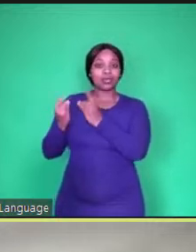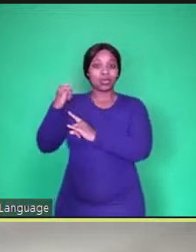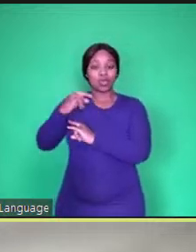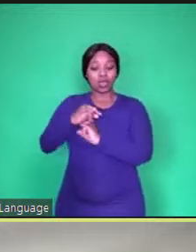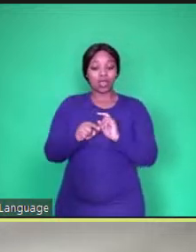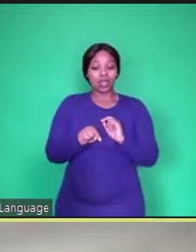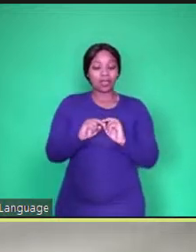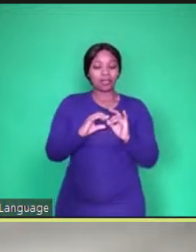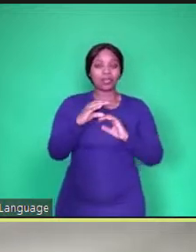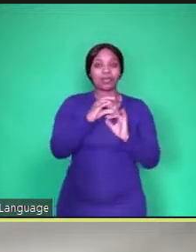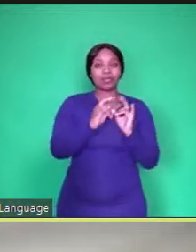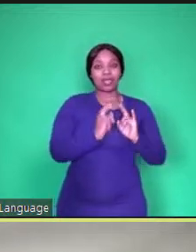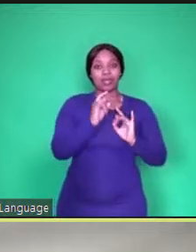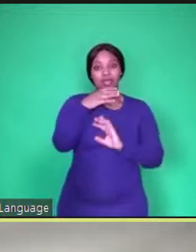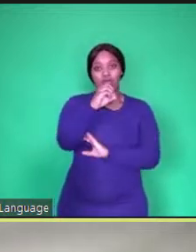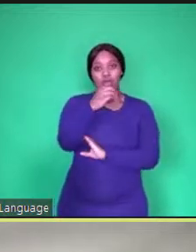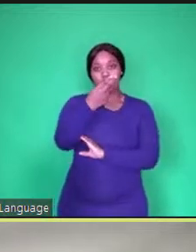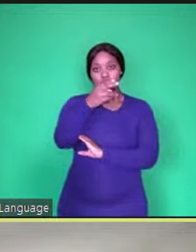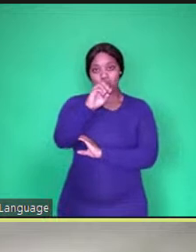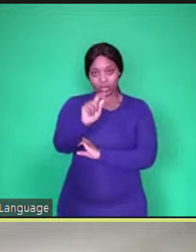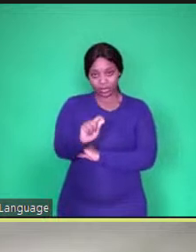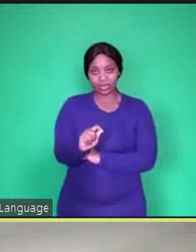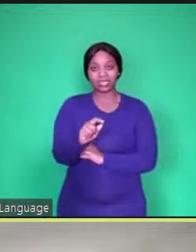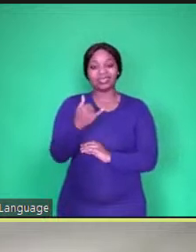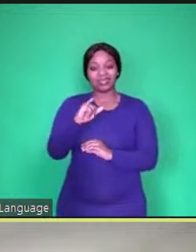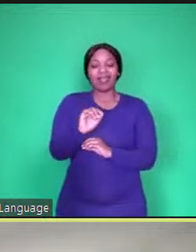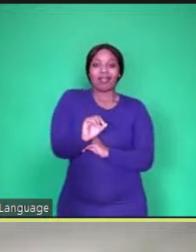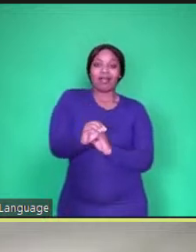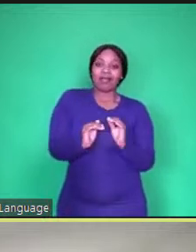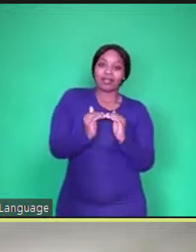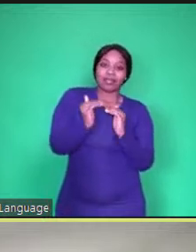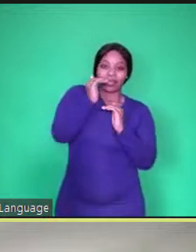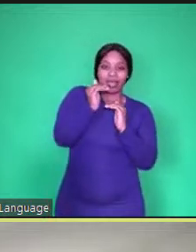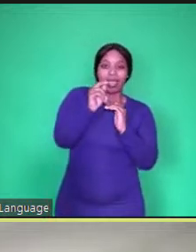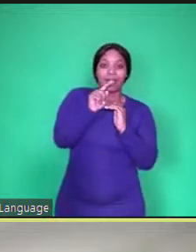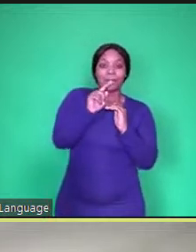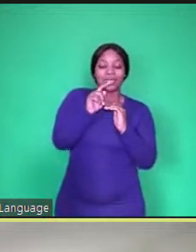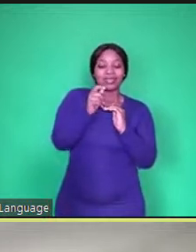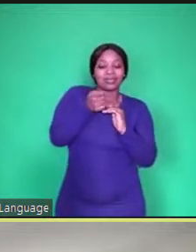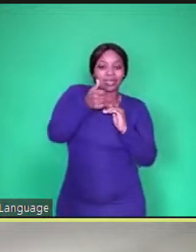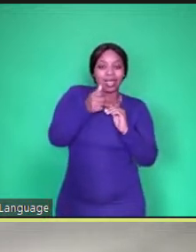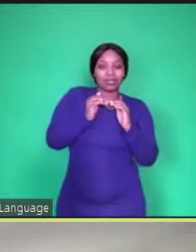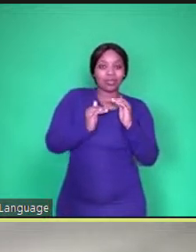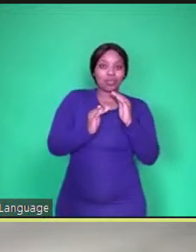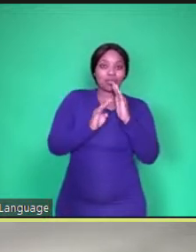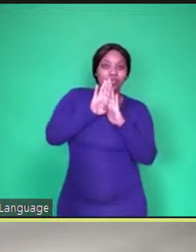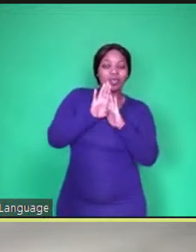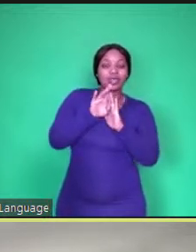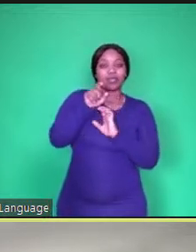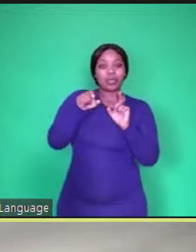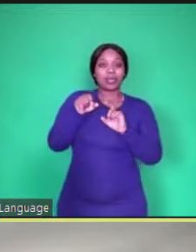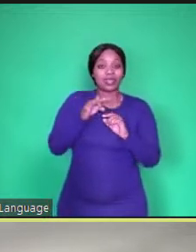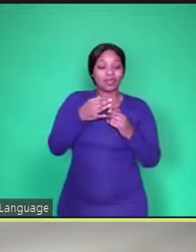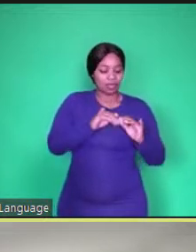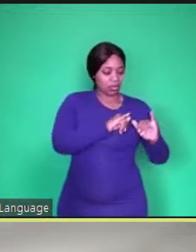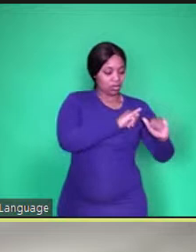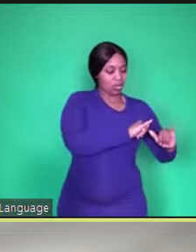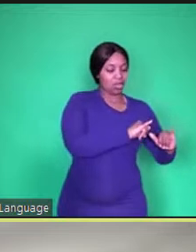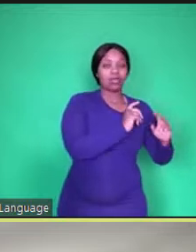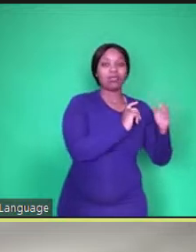but it certainly is a significant improvement over what it would have been if these people had remained in the rural